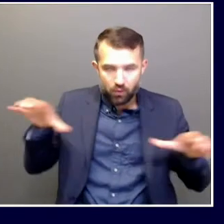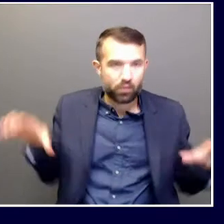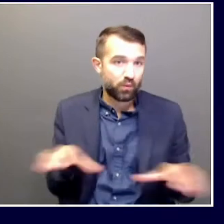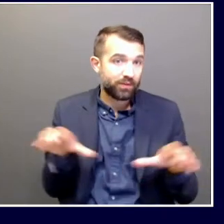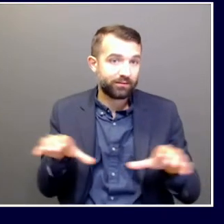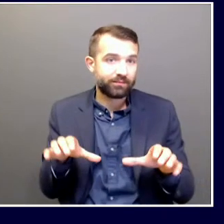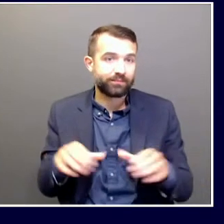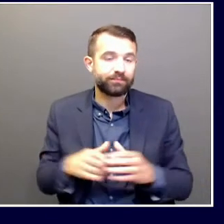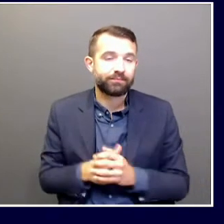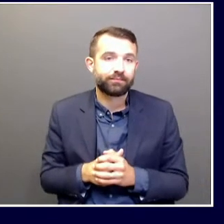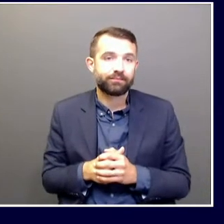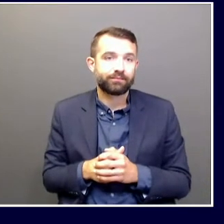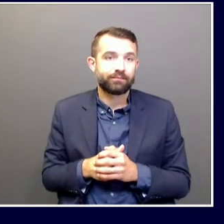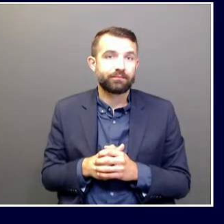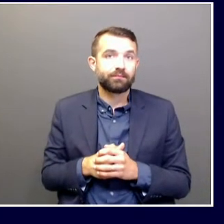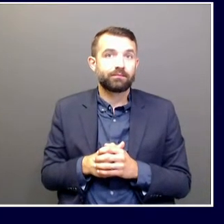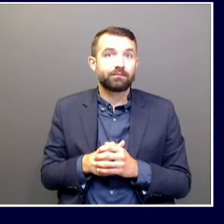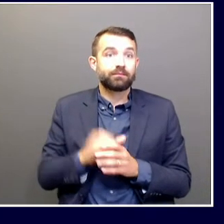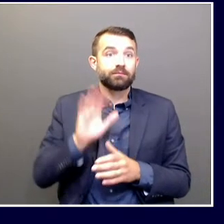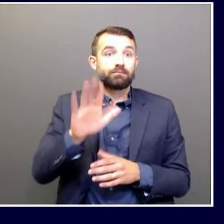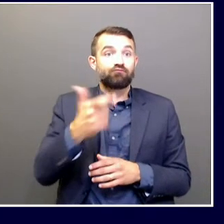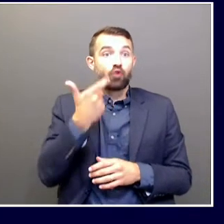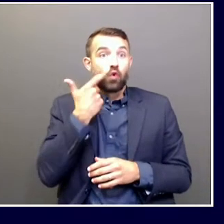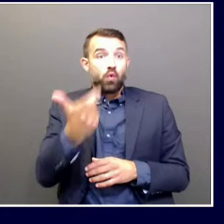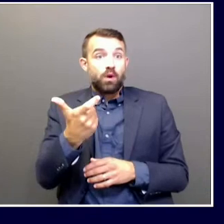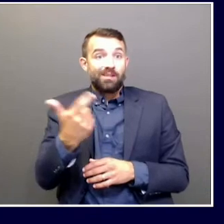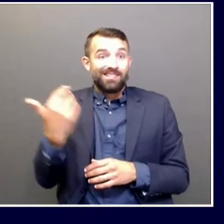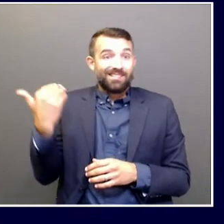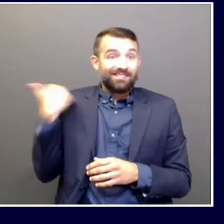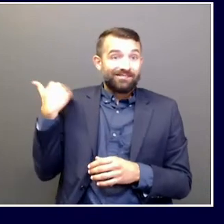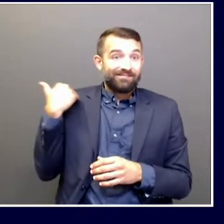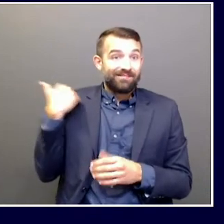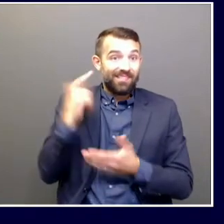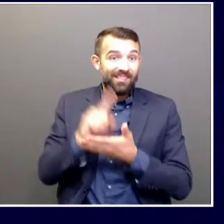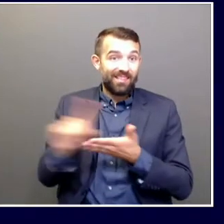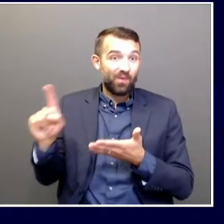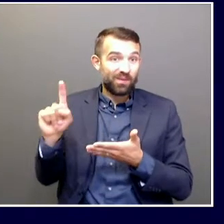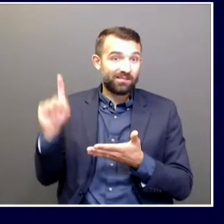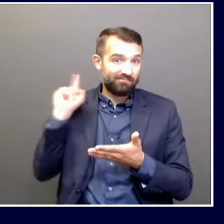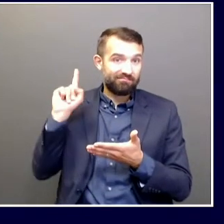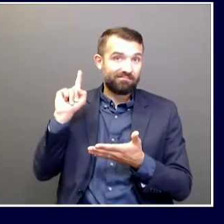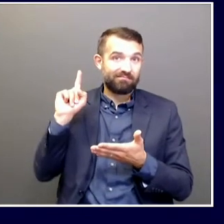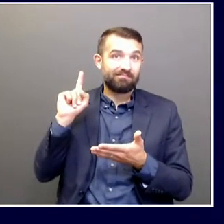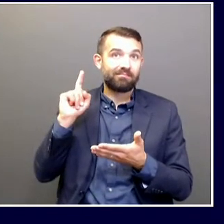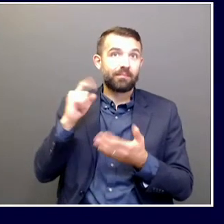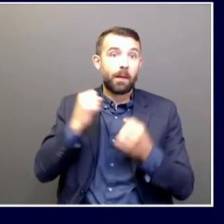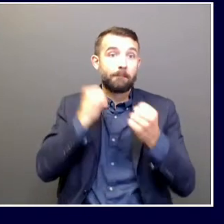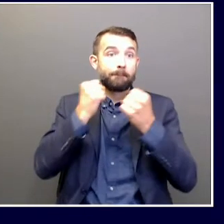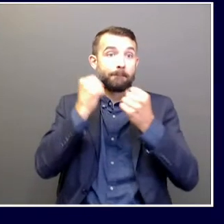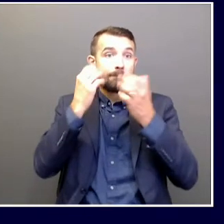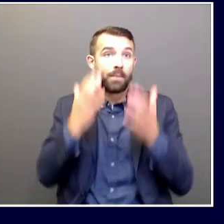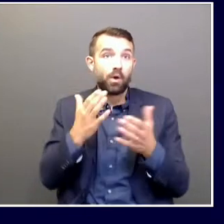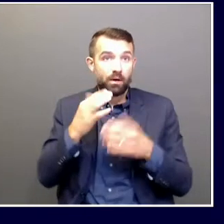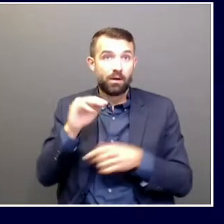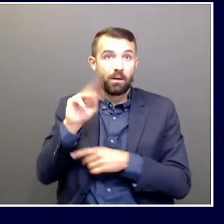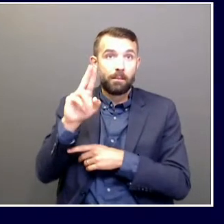series perhaps on Muhammad Ali this week, and it brought to mind something he famously said years